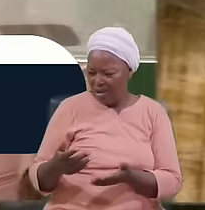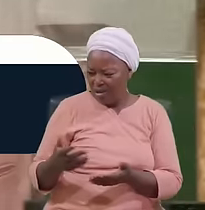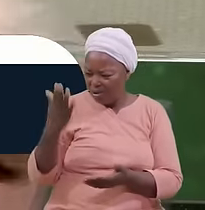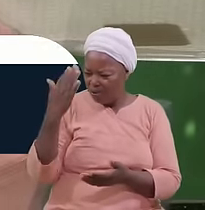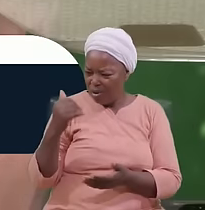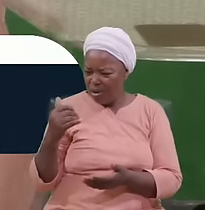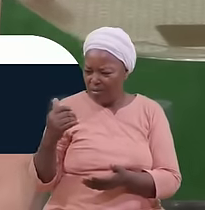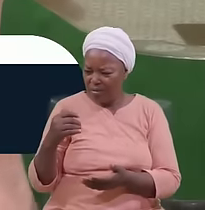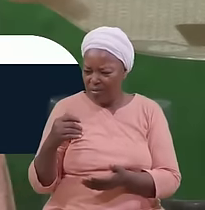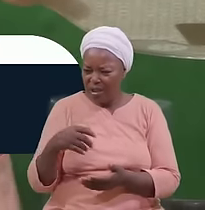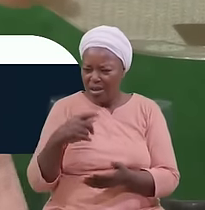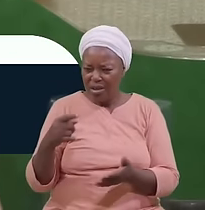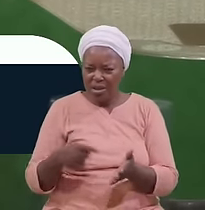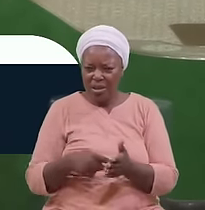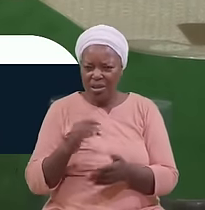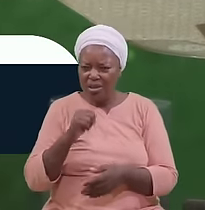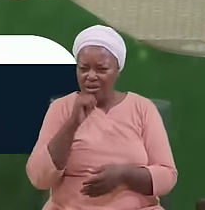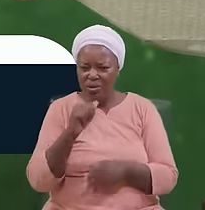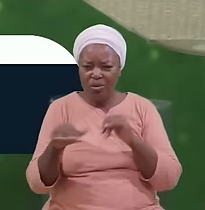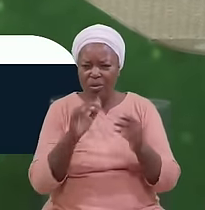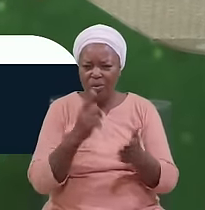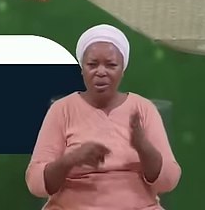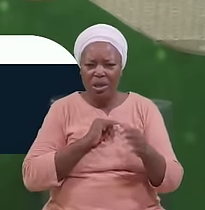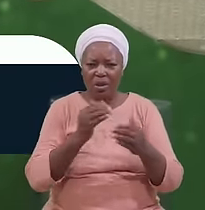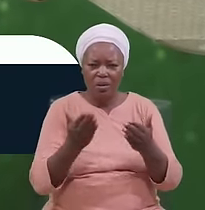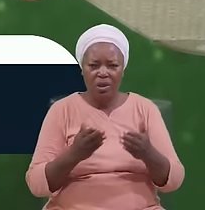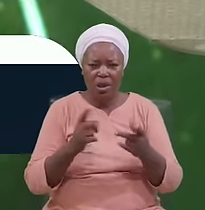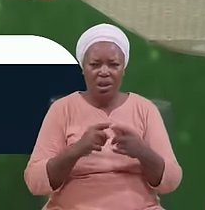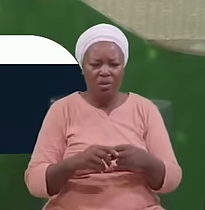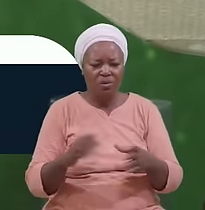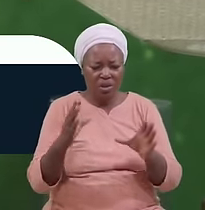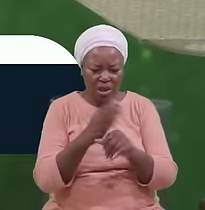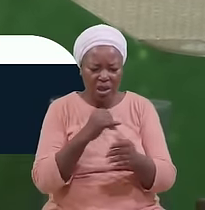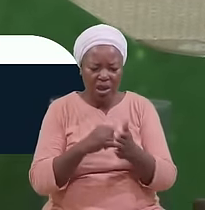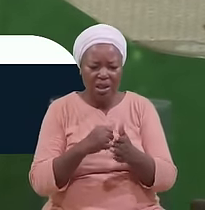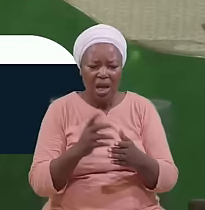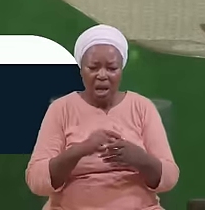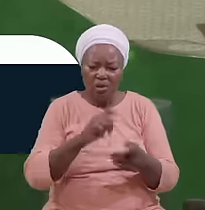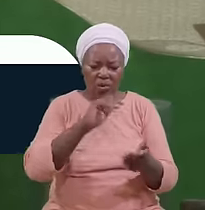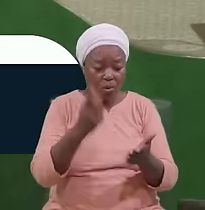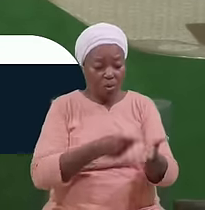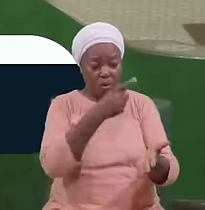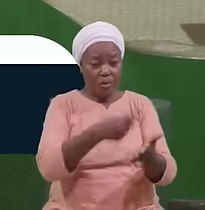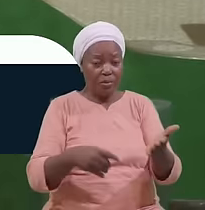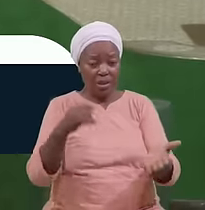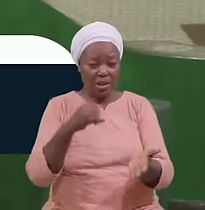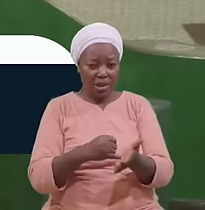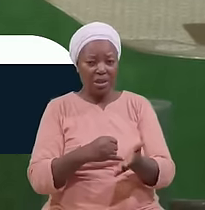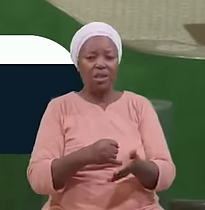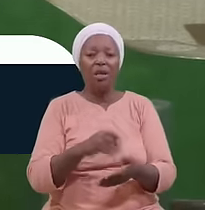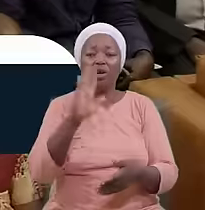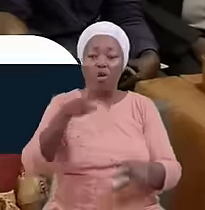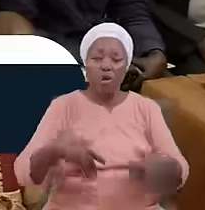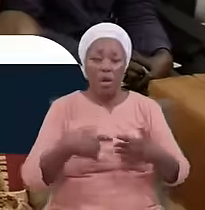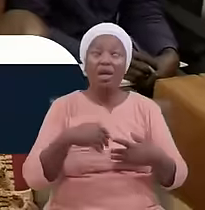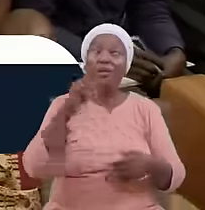slower than it ought to be. And you take it and you reset it. Your life, you reset it